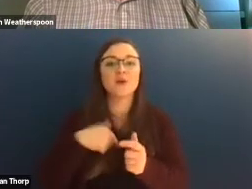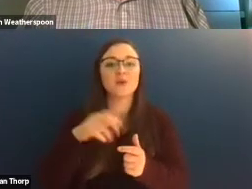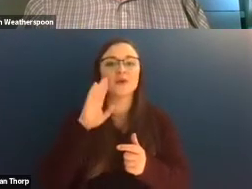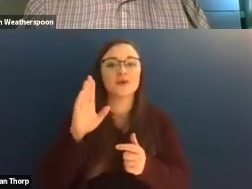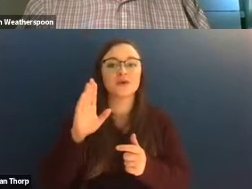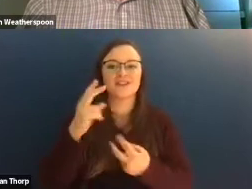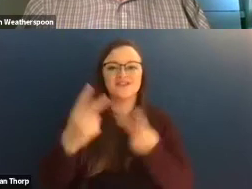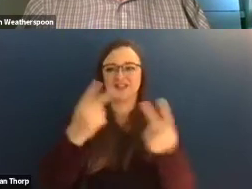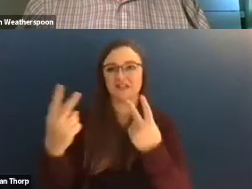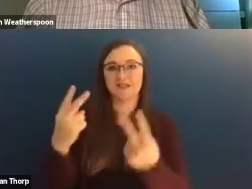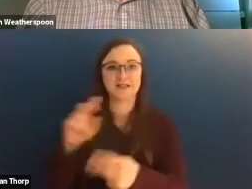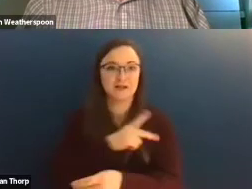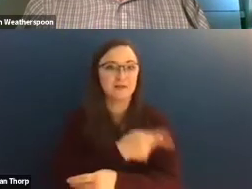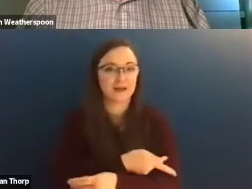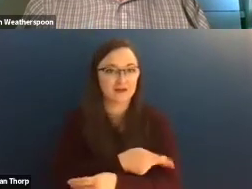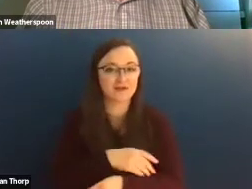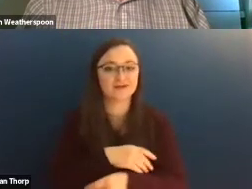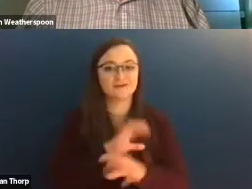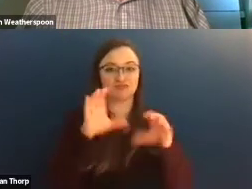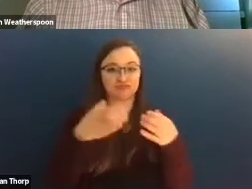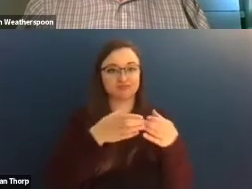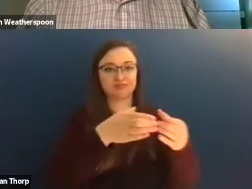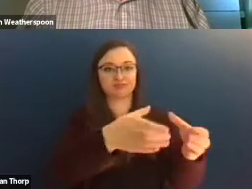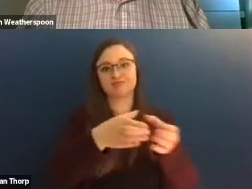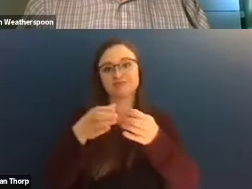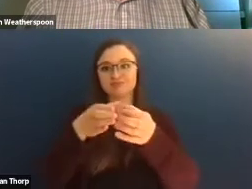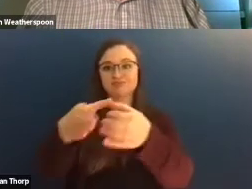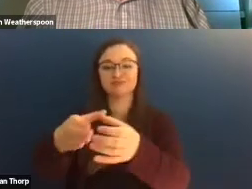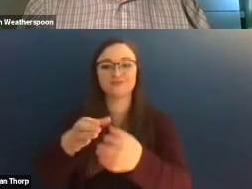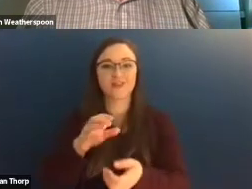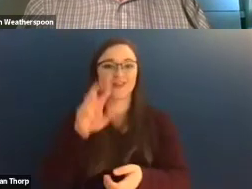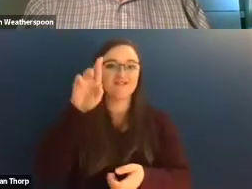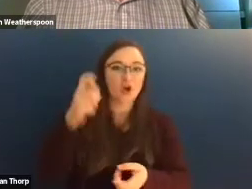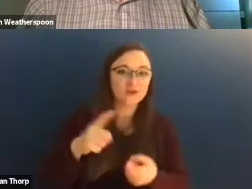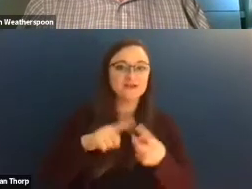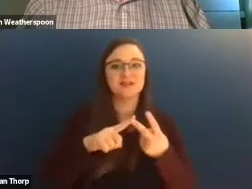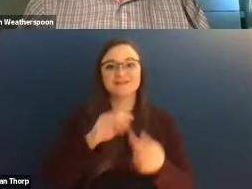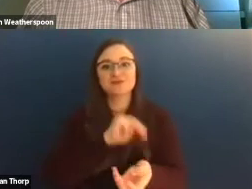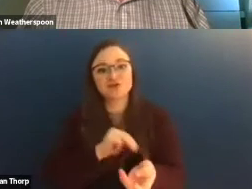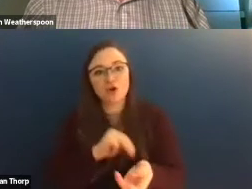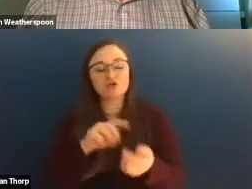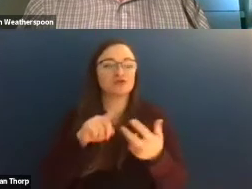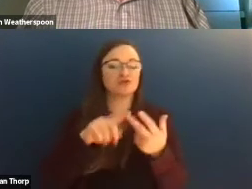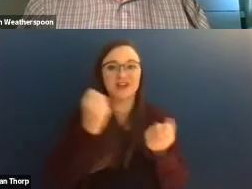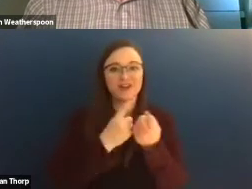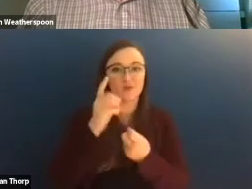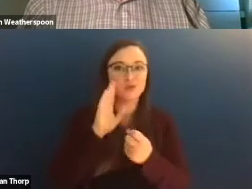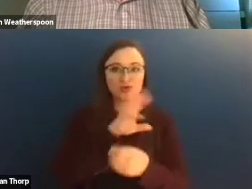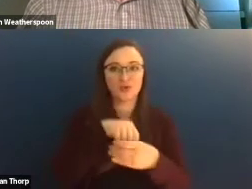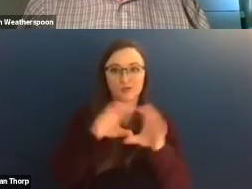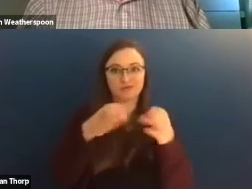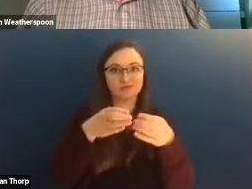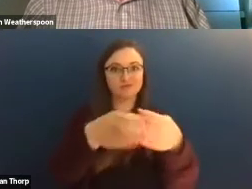visit patient, all the team together, pharmacists and everyone else, and doctors. But after the